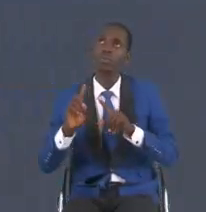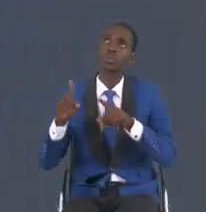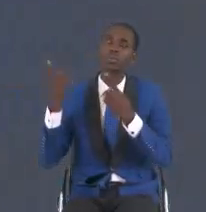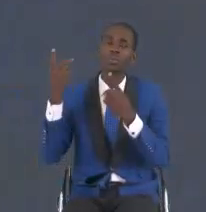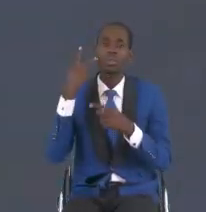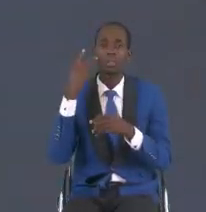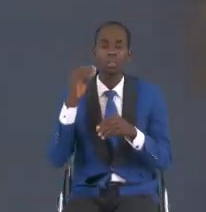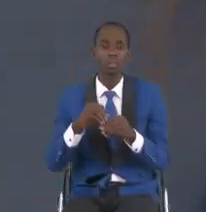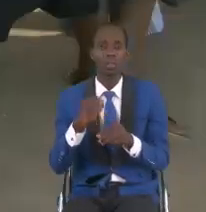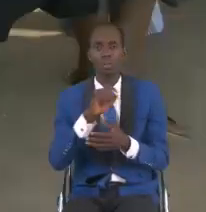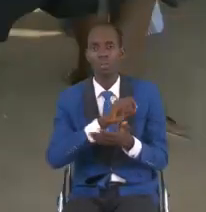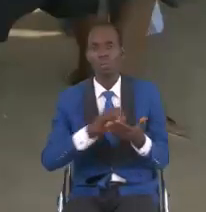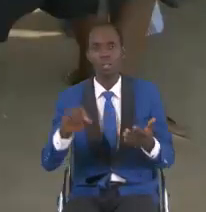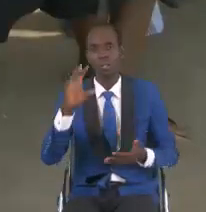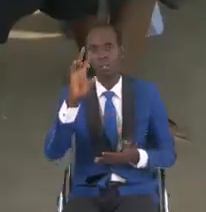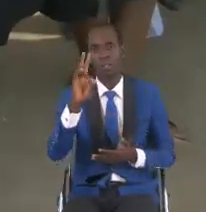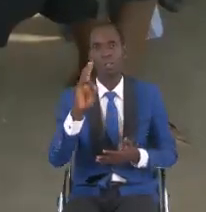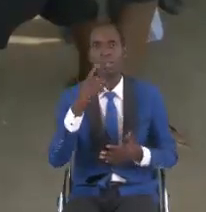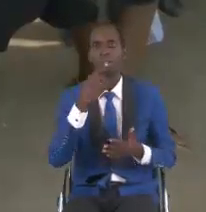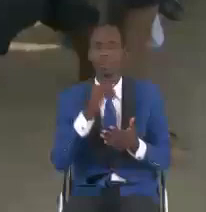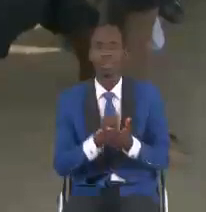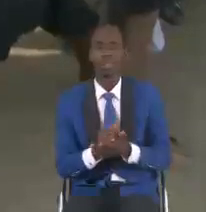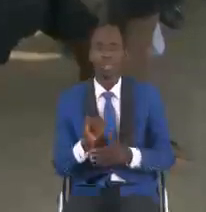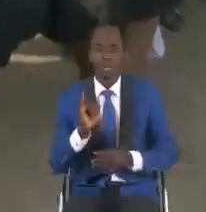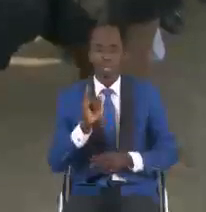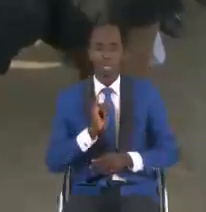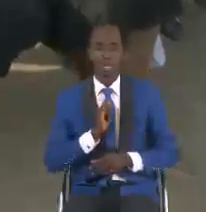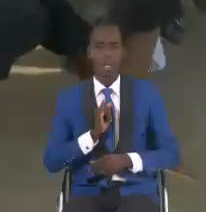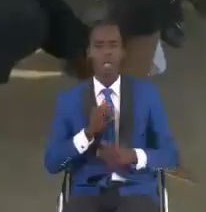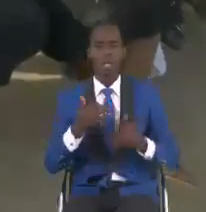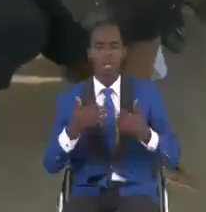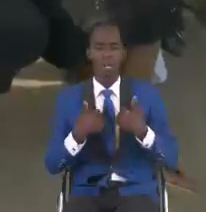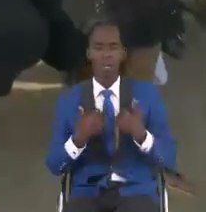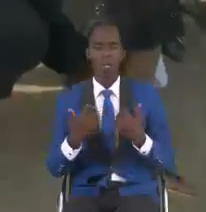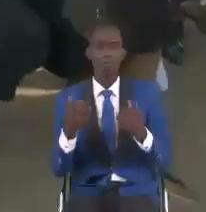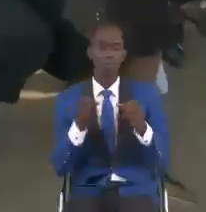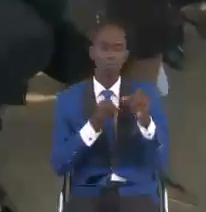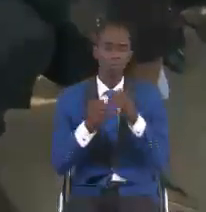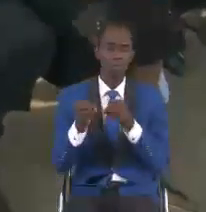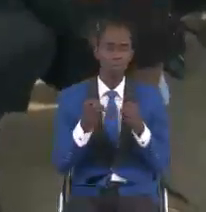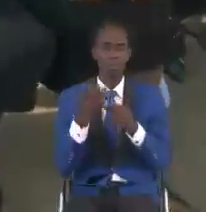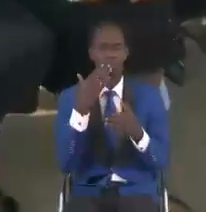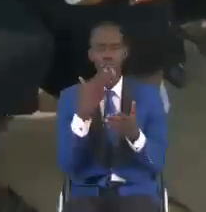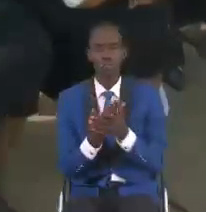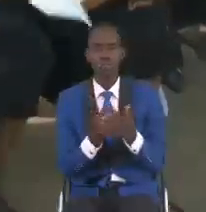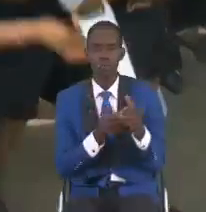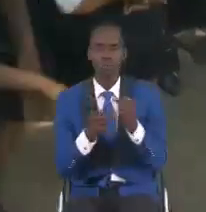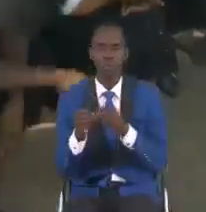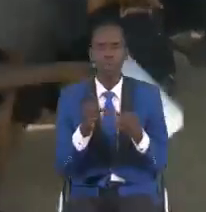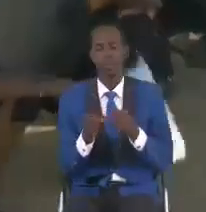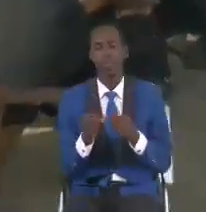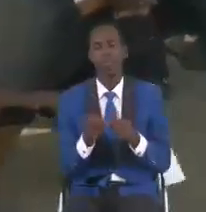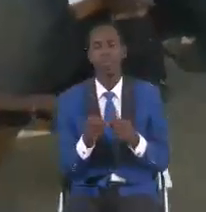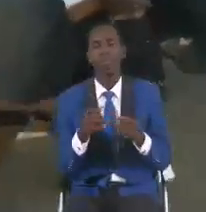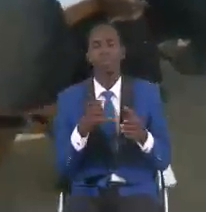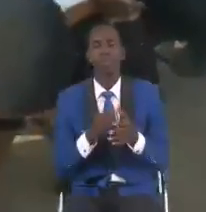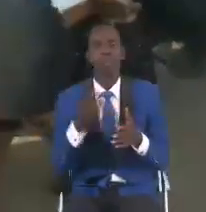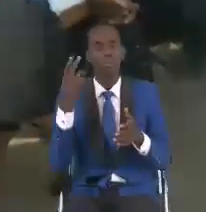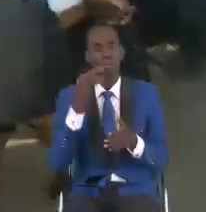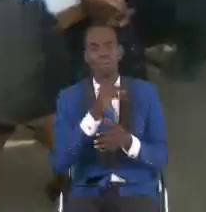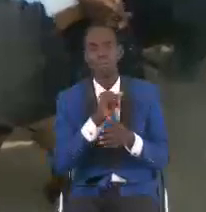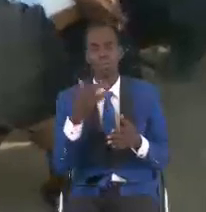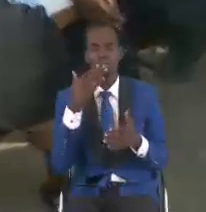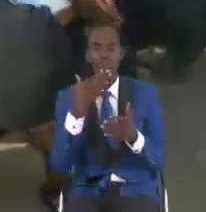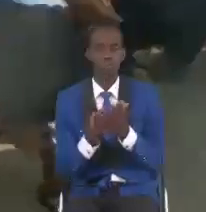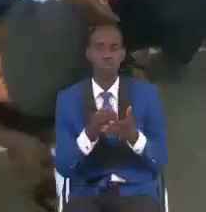7 says, I have fought a good fight. He said, it was a good fight I fought. And